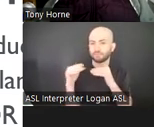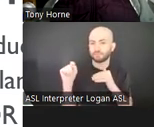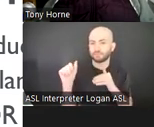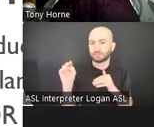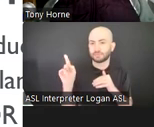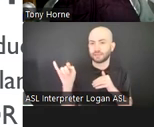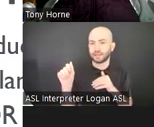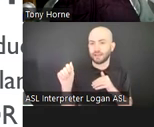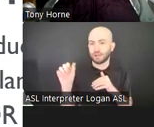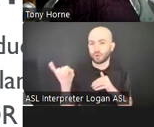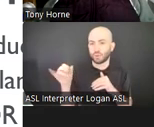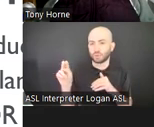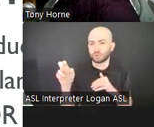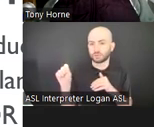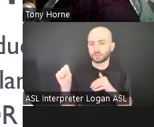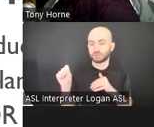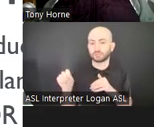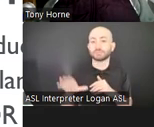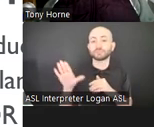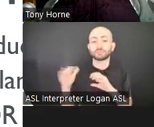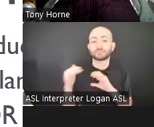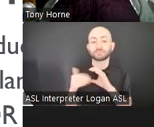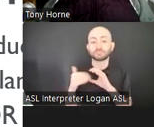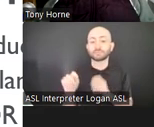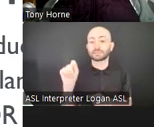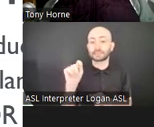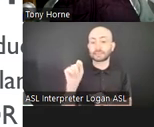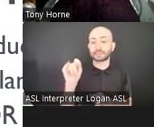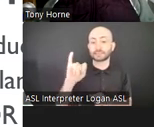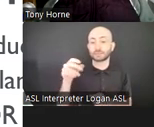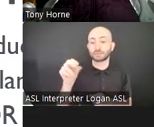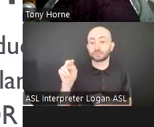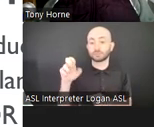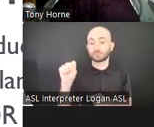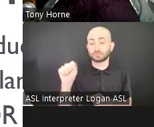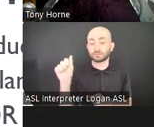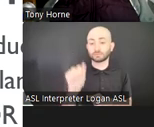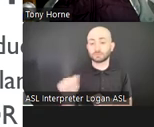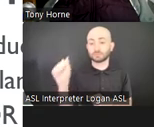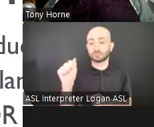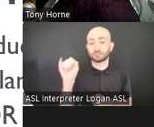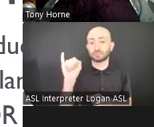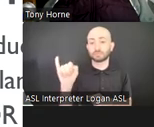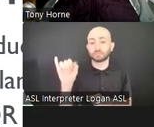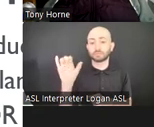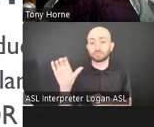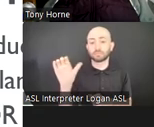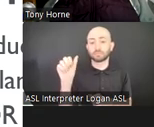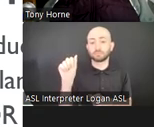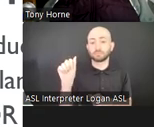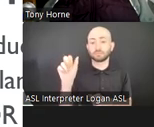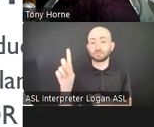at t jones at i c a d